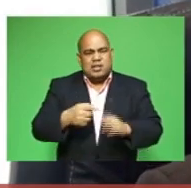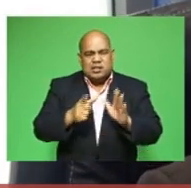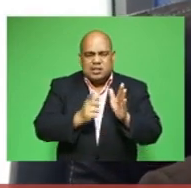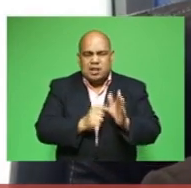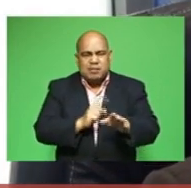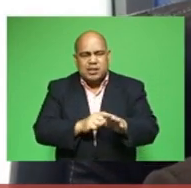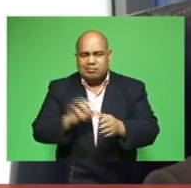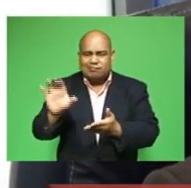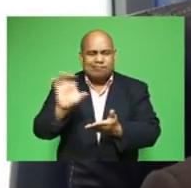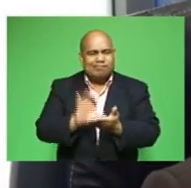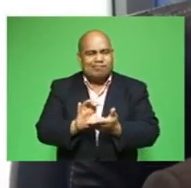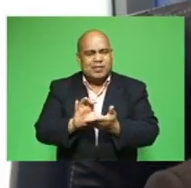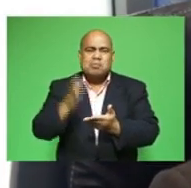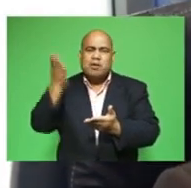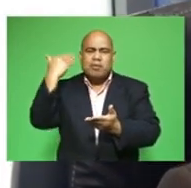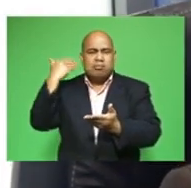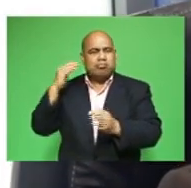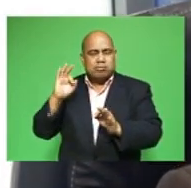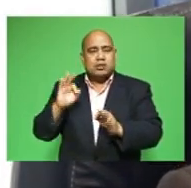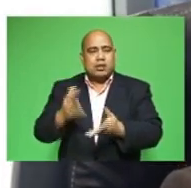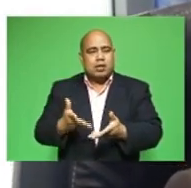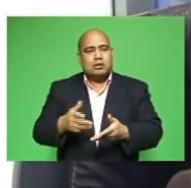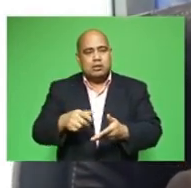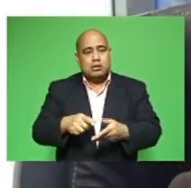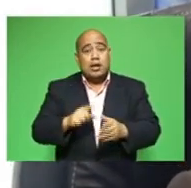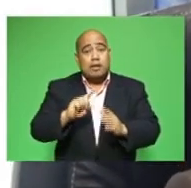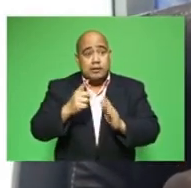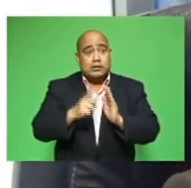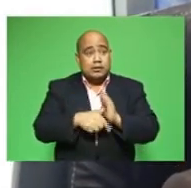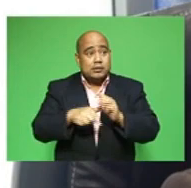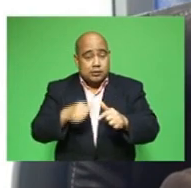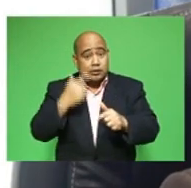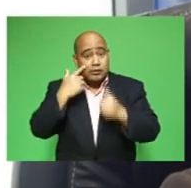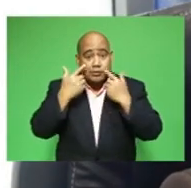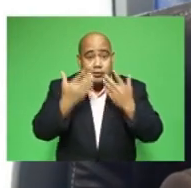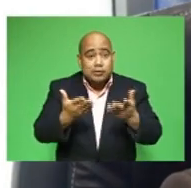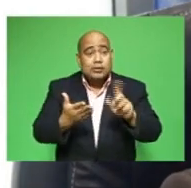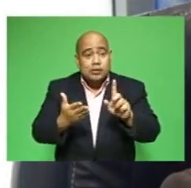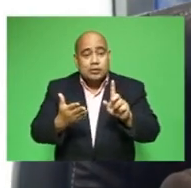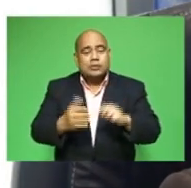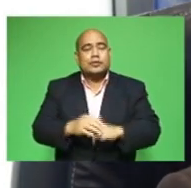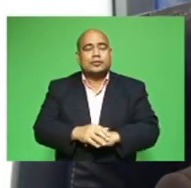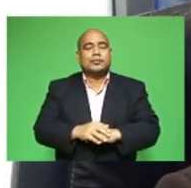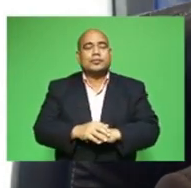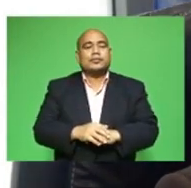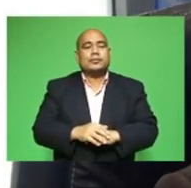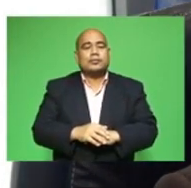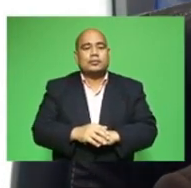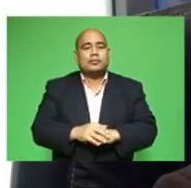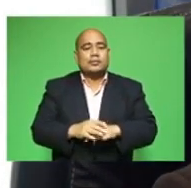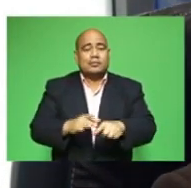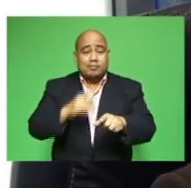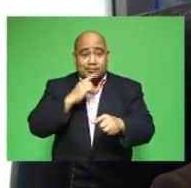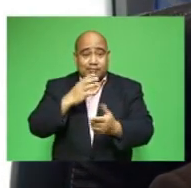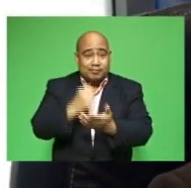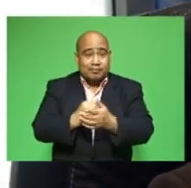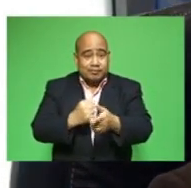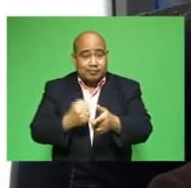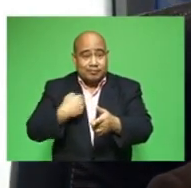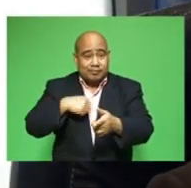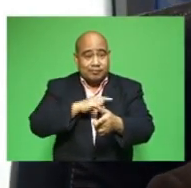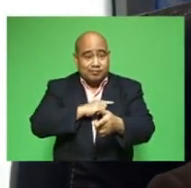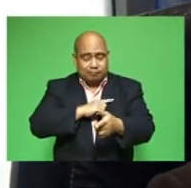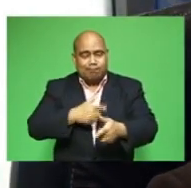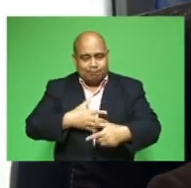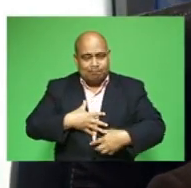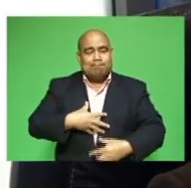this before. And obviously it's an indication, it's an affirmation of the fact that they have confidence in the way